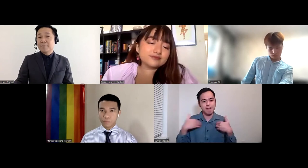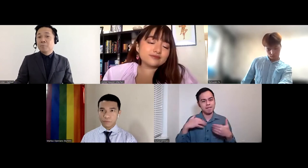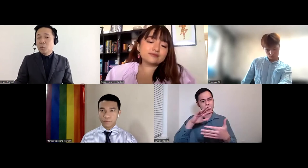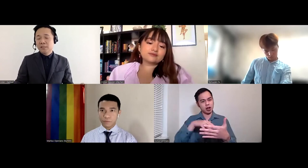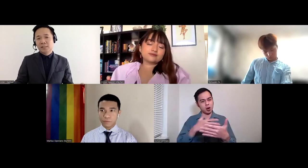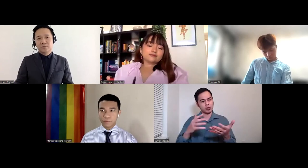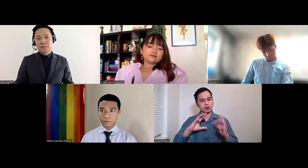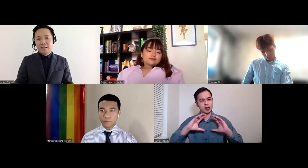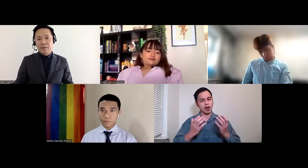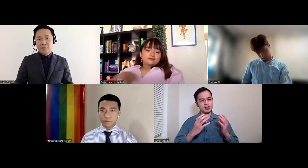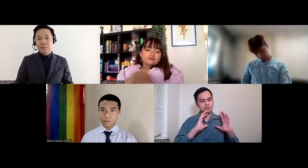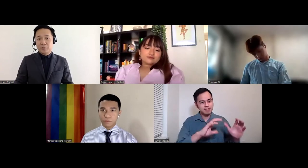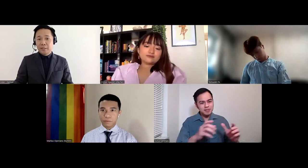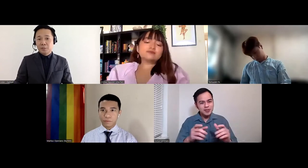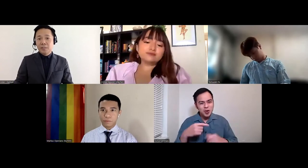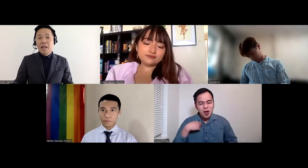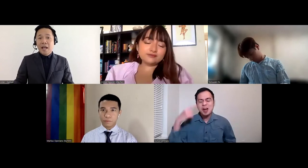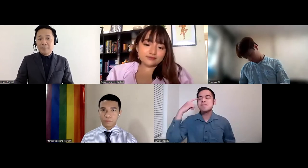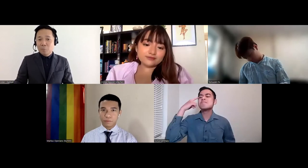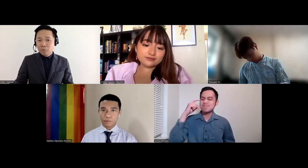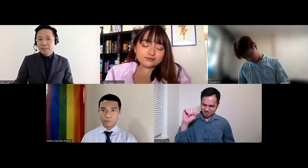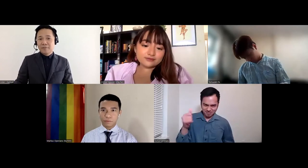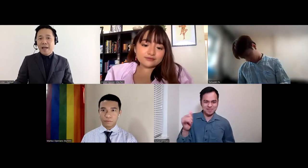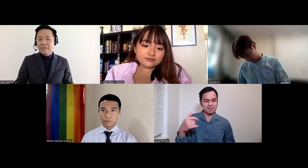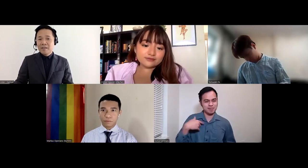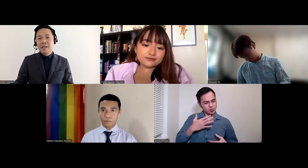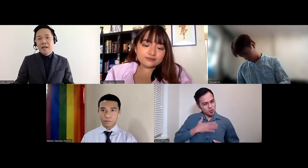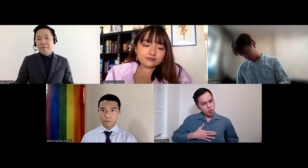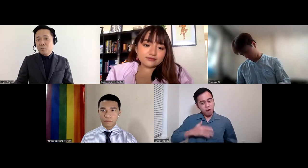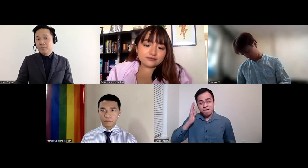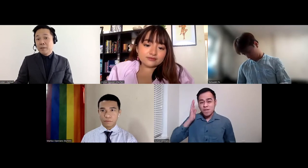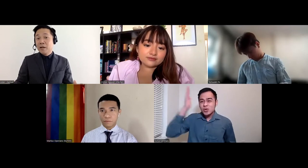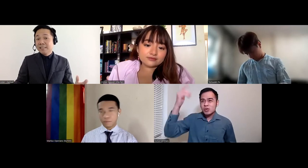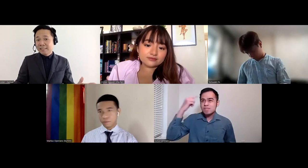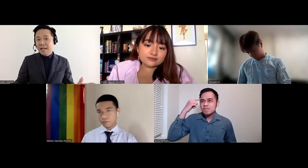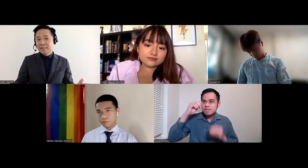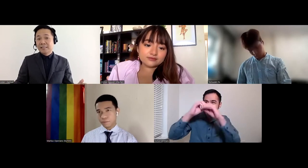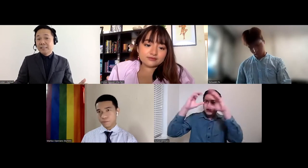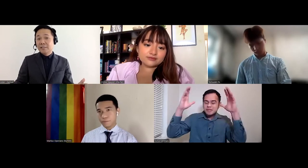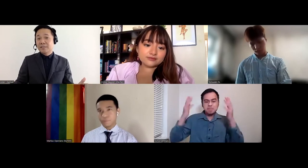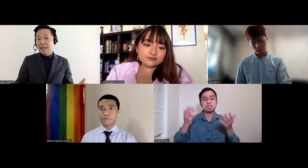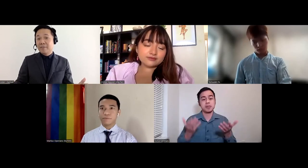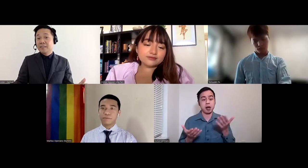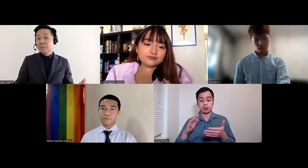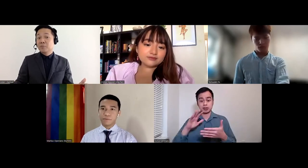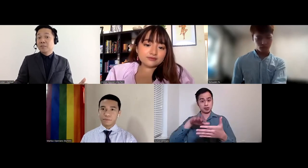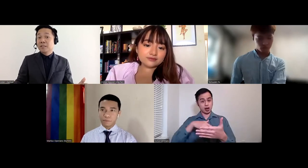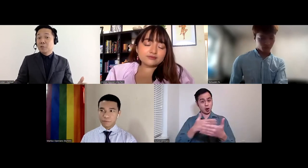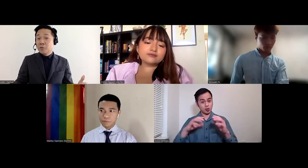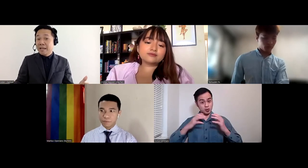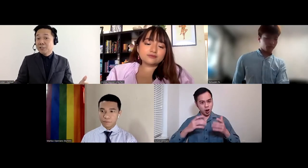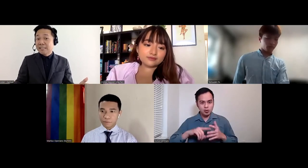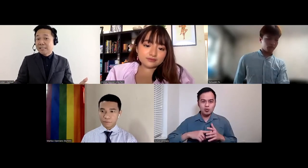realize the importance of sign language education and importance of having everyone being able to understand the need of the deaf in terms of